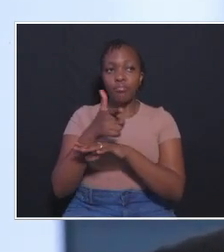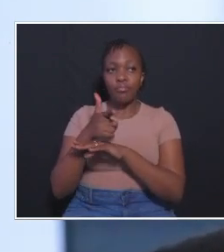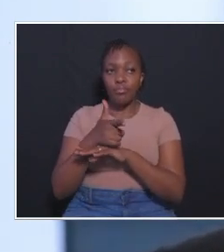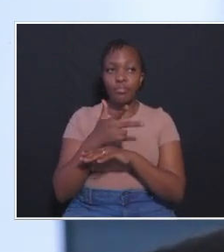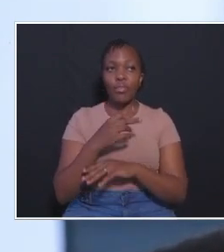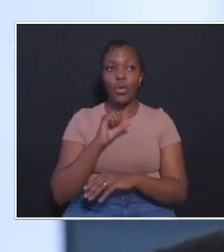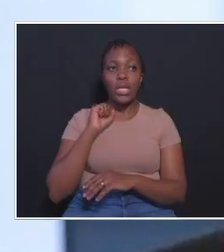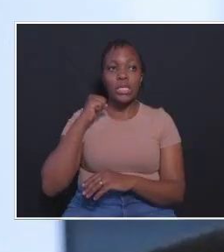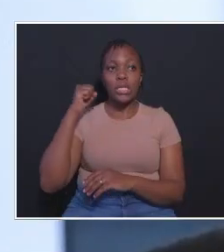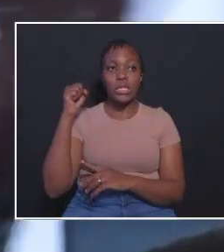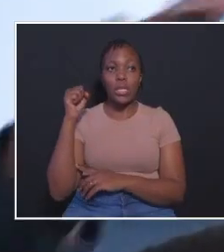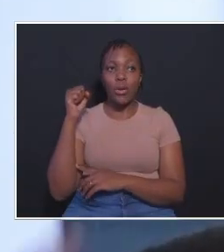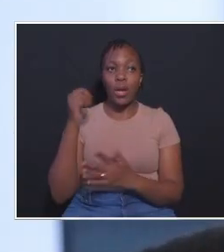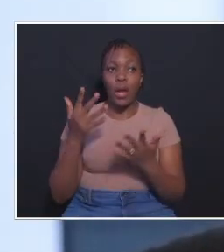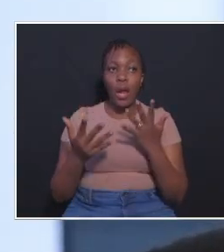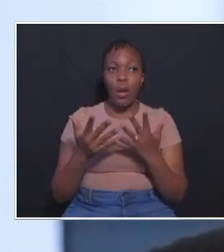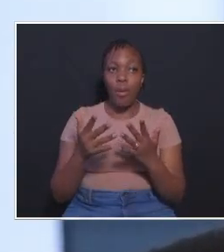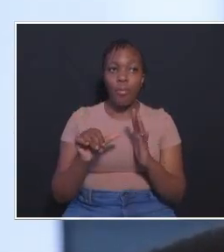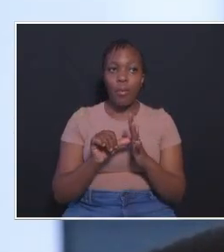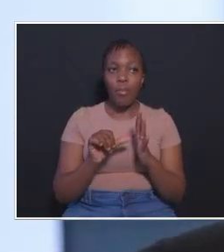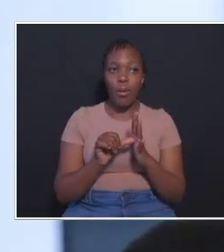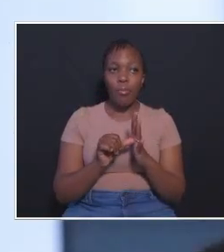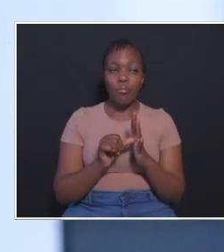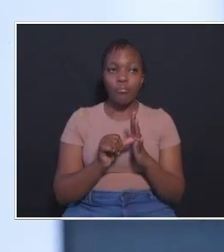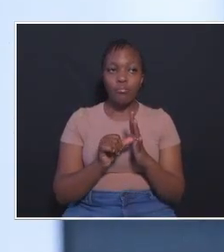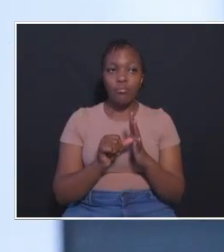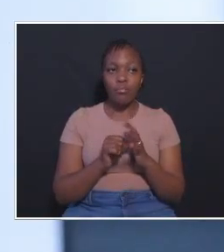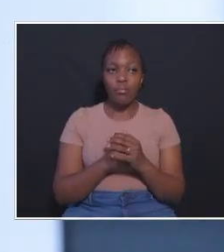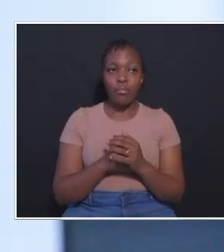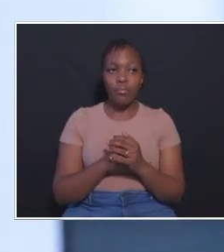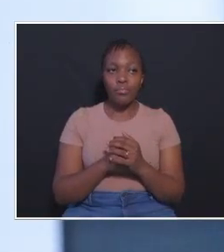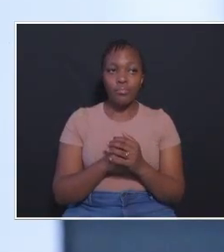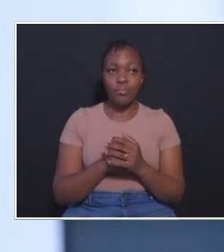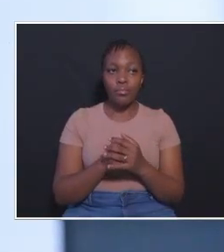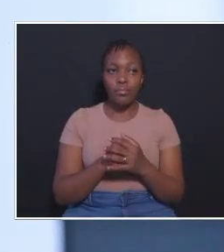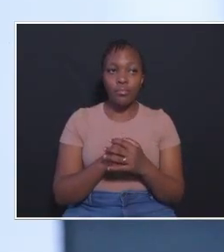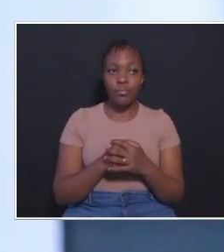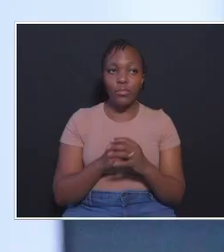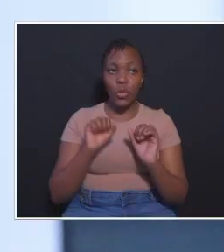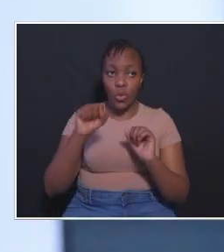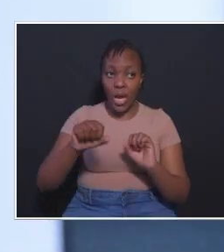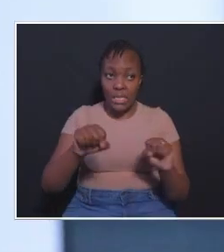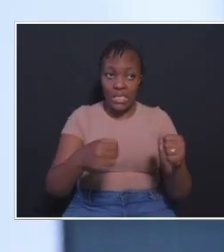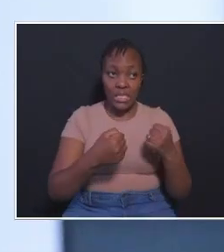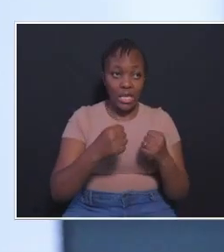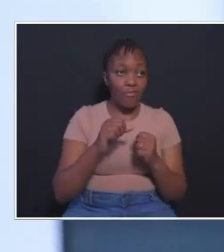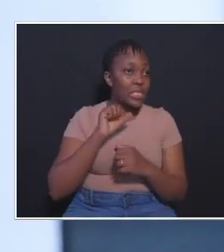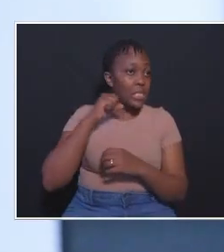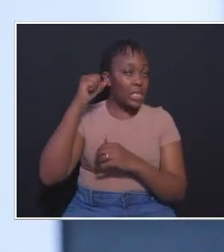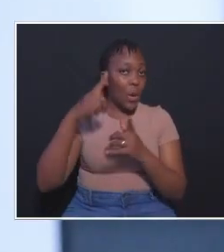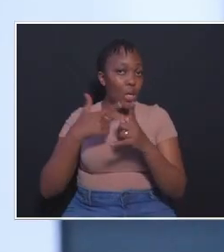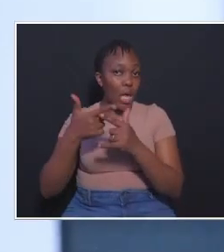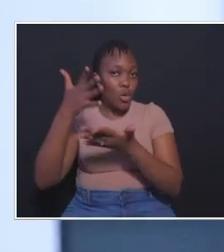then you say, as a director, you say, we'll save that in post. Then can you save sound in post? And my other question is,